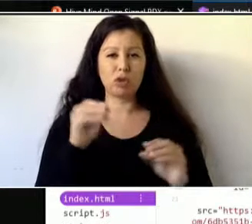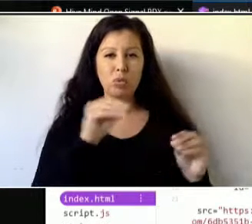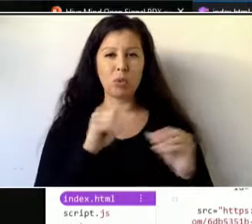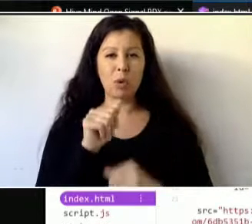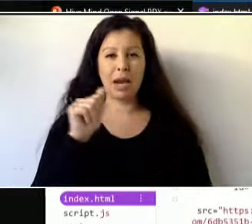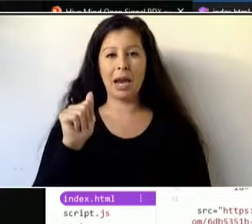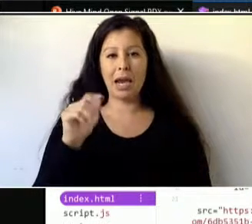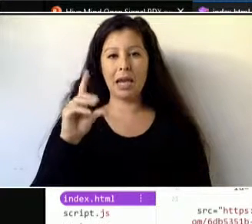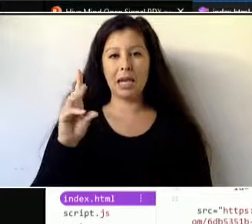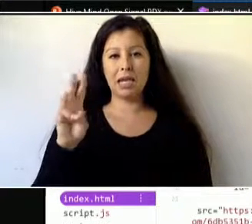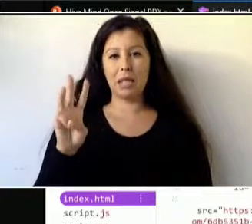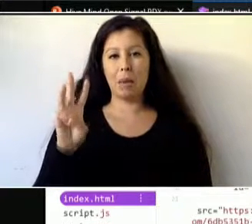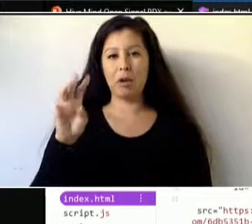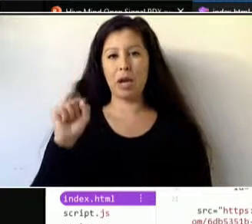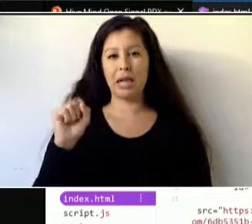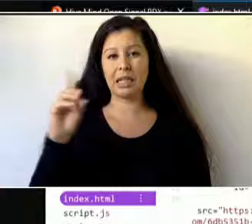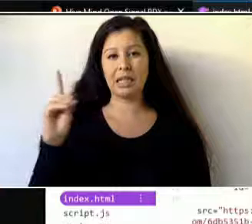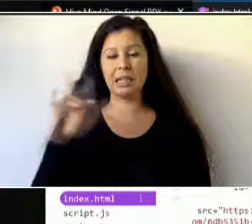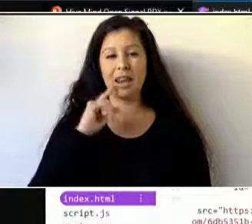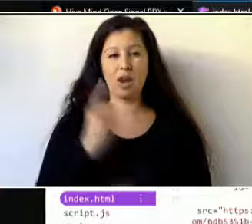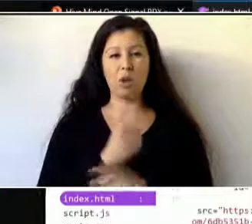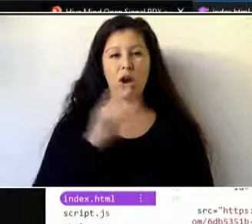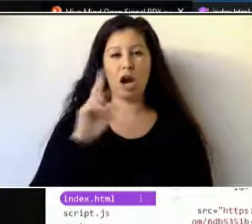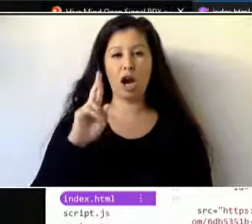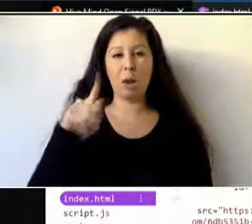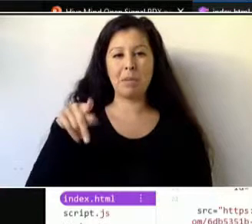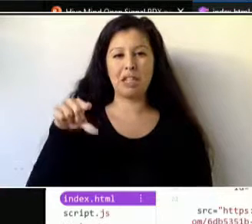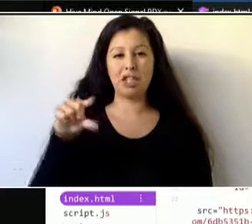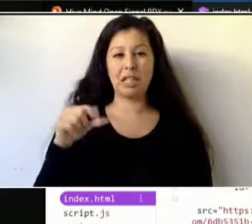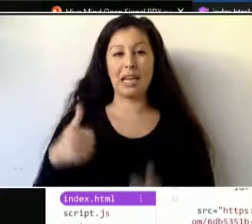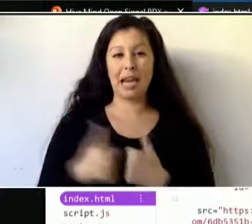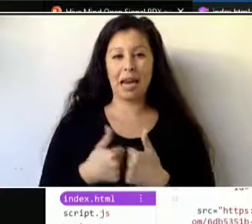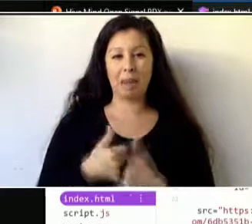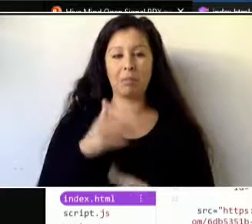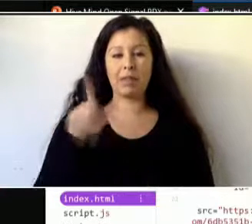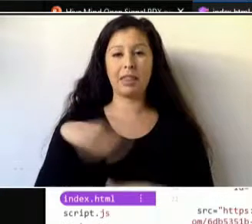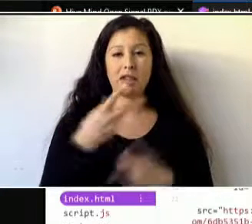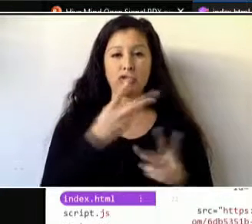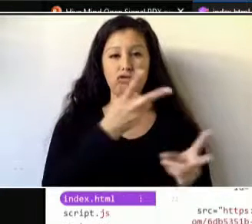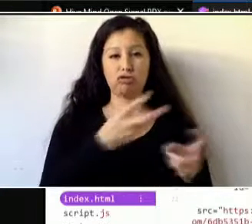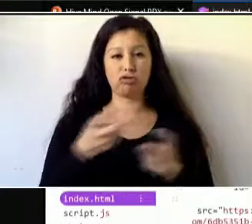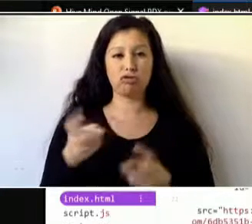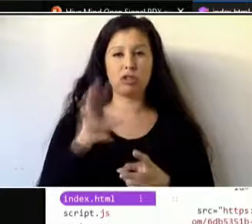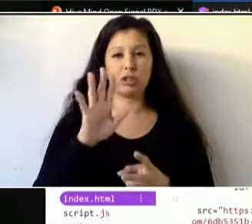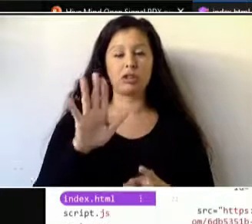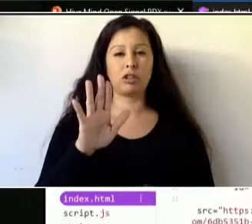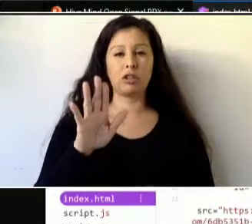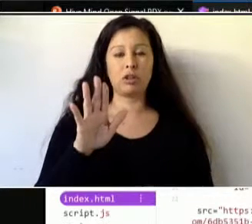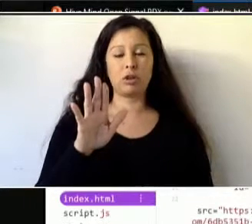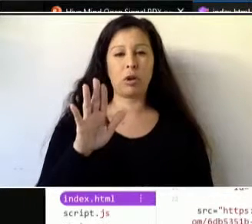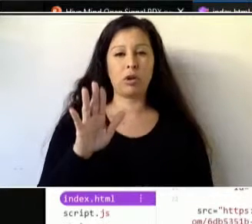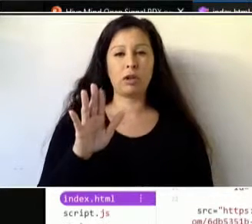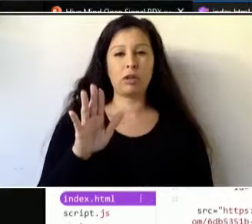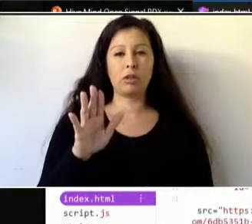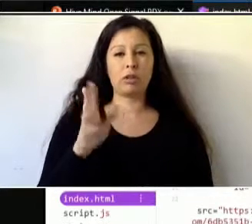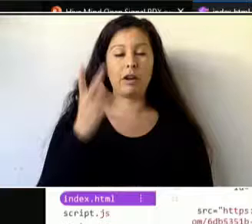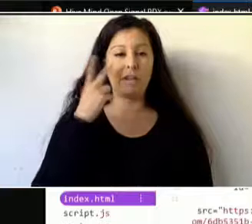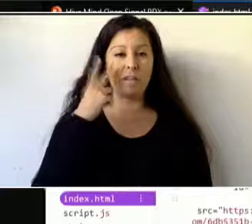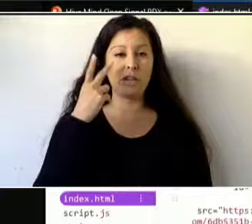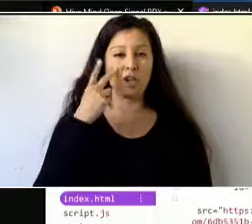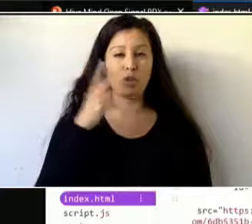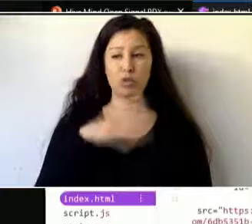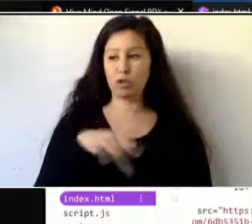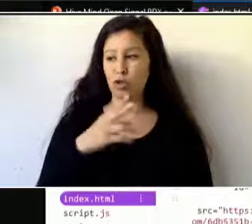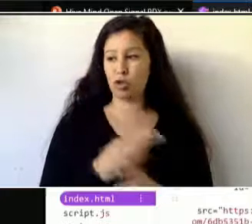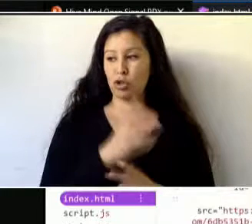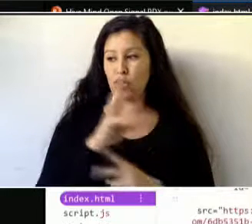AWSD, like, you know, a regular like RPG game. And then you drag your arm or drag your view